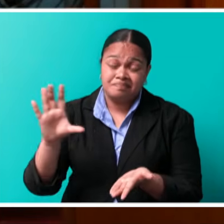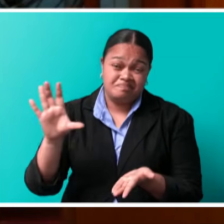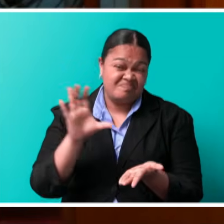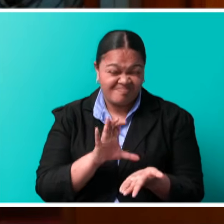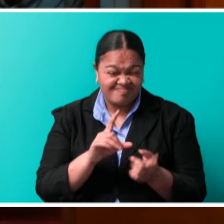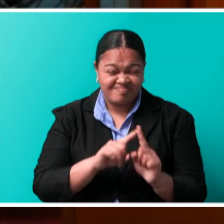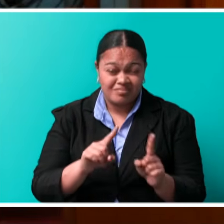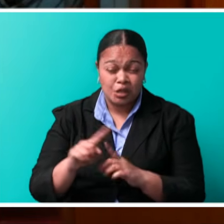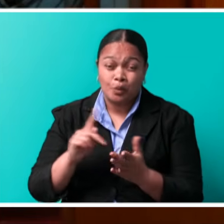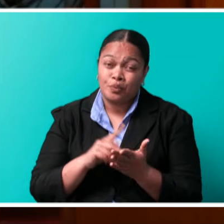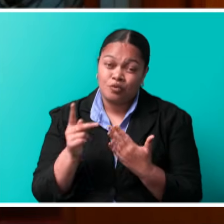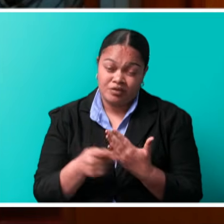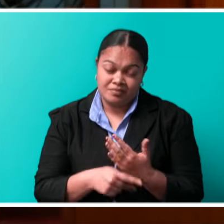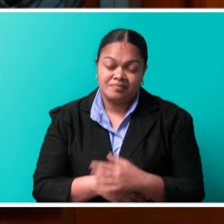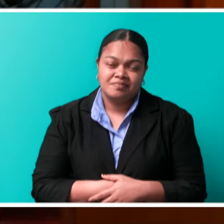programs of those debts.